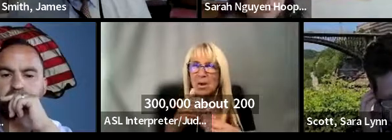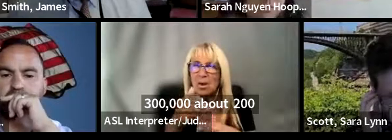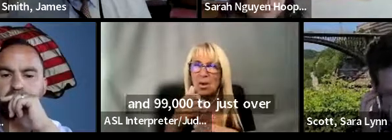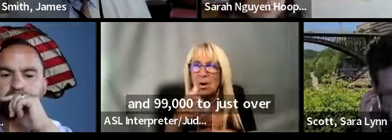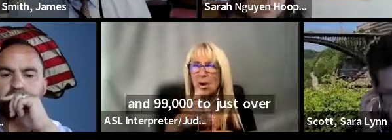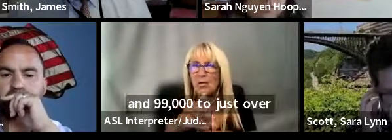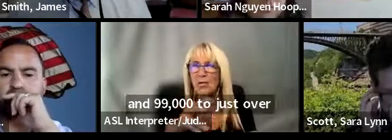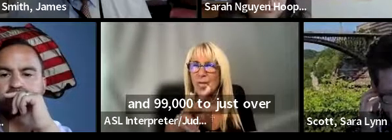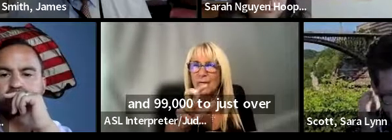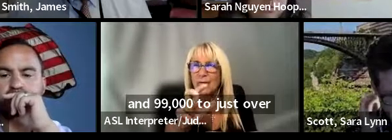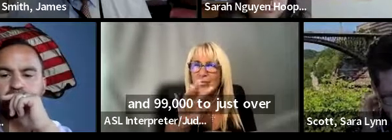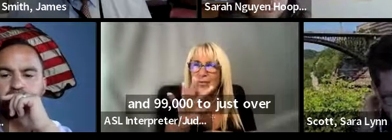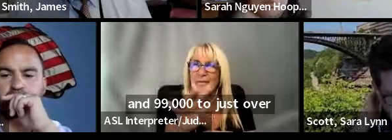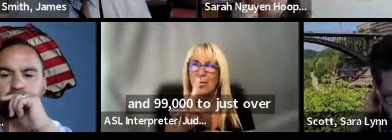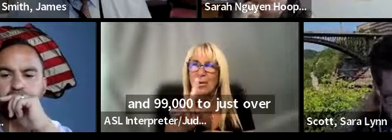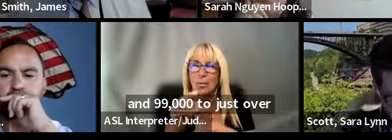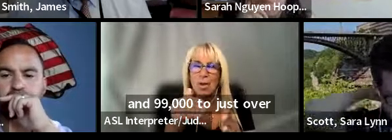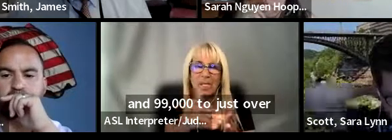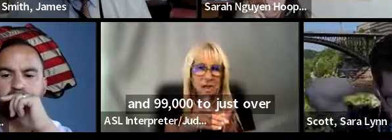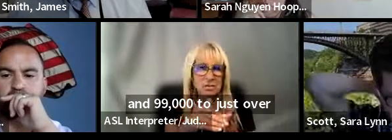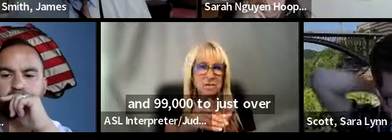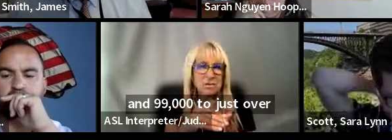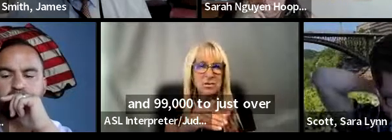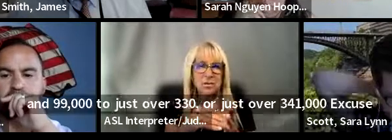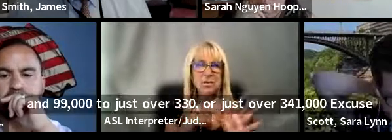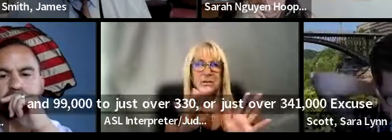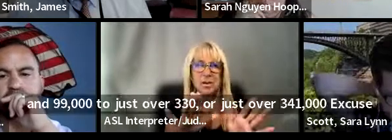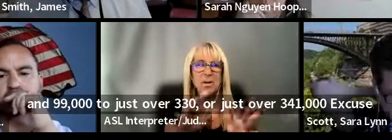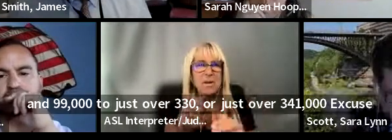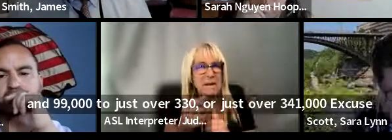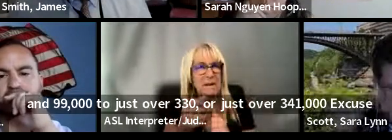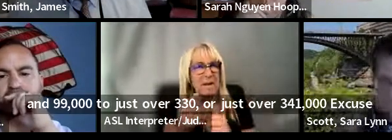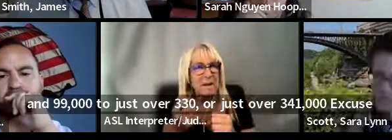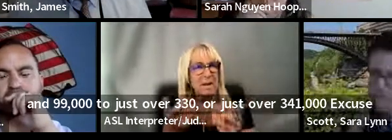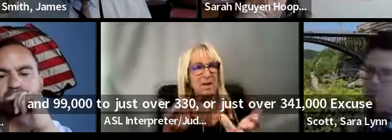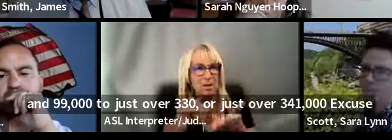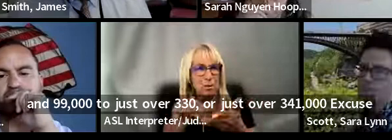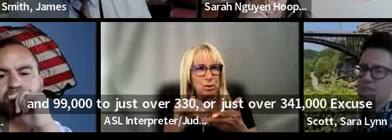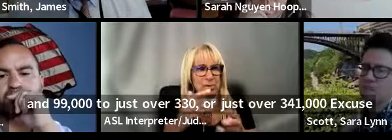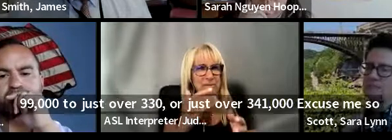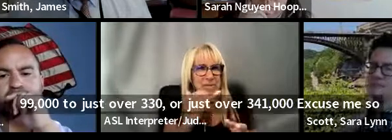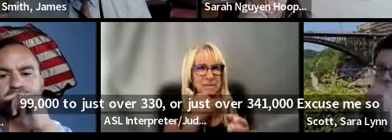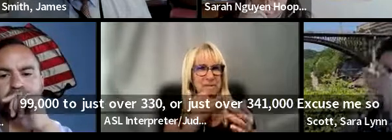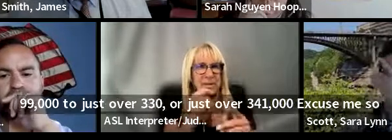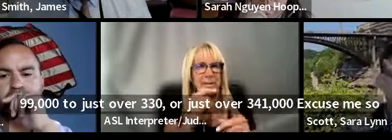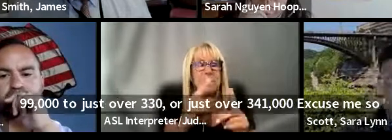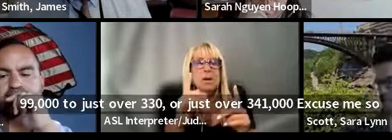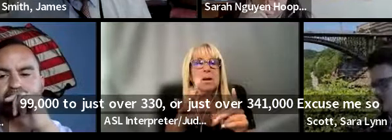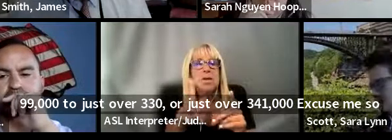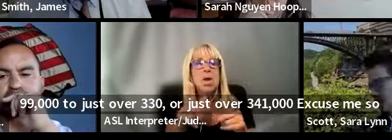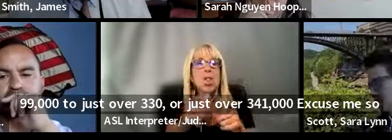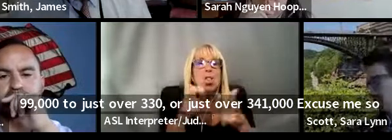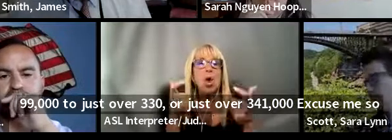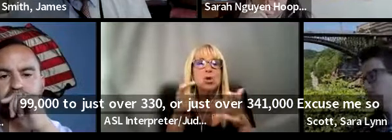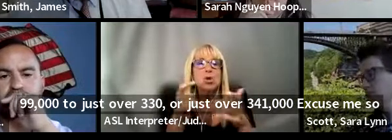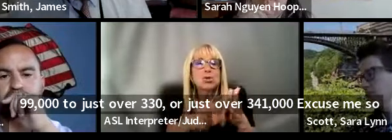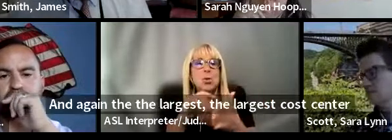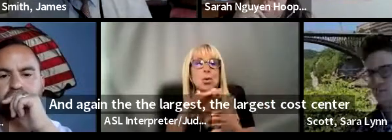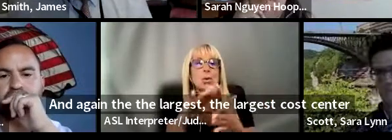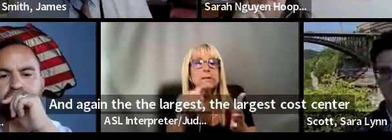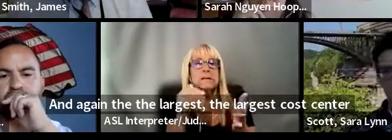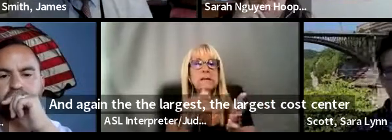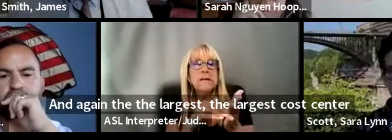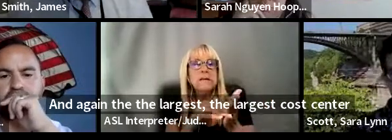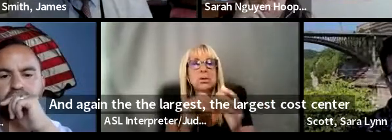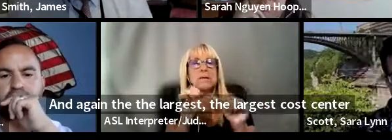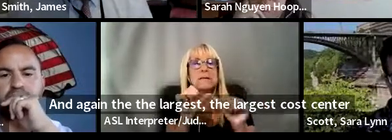over 341,000. Excuse me. So, and again, the largest cost center there continues